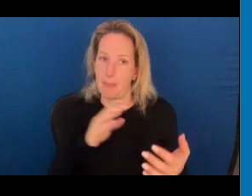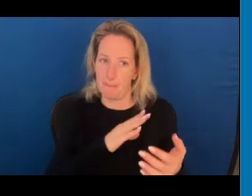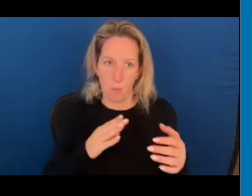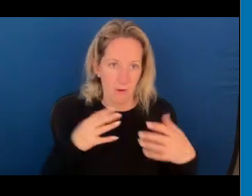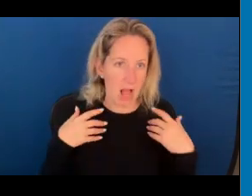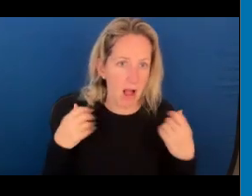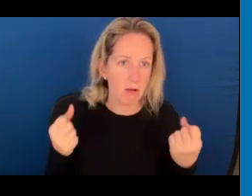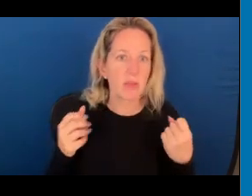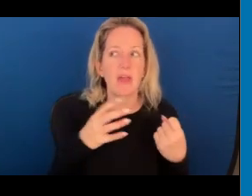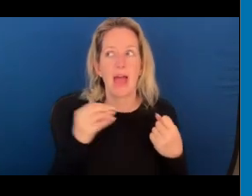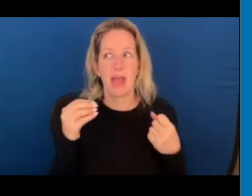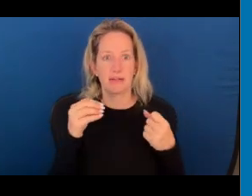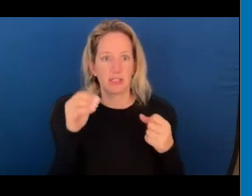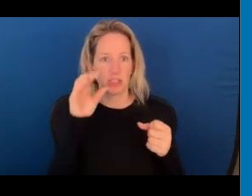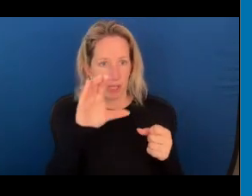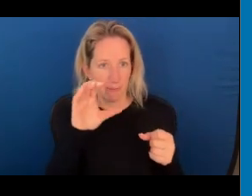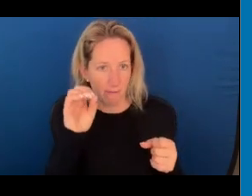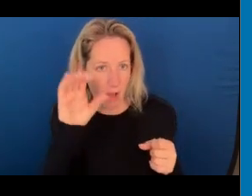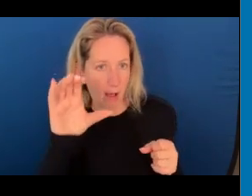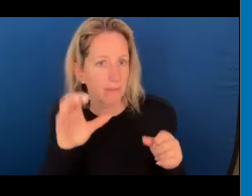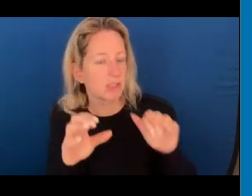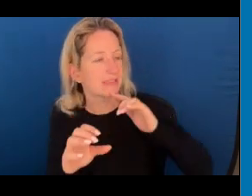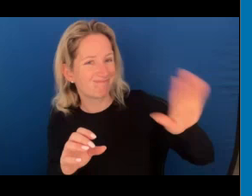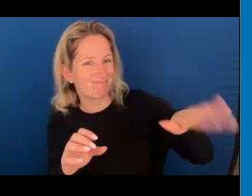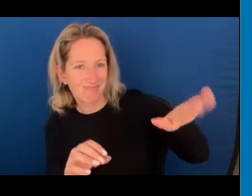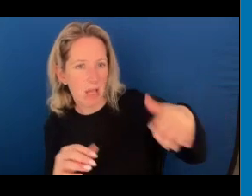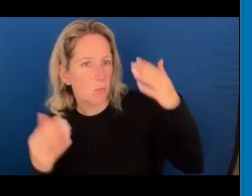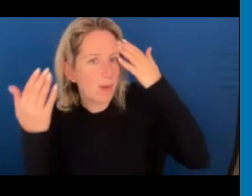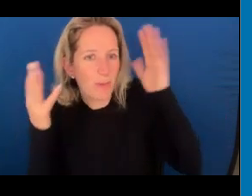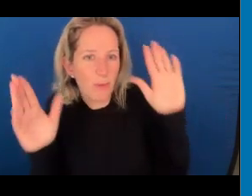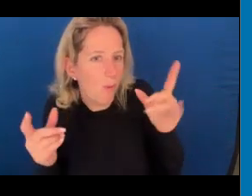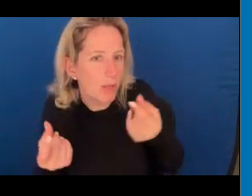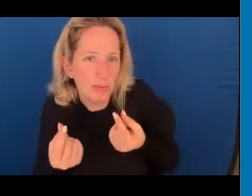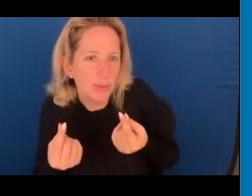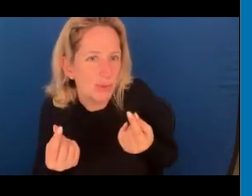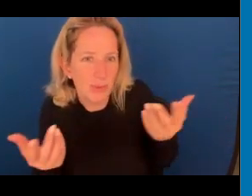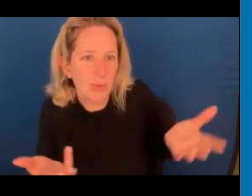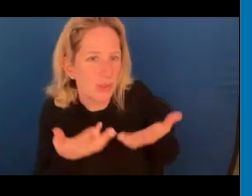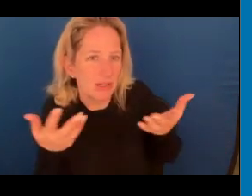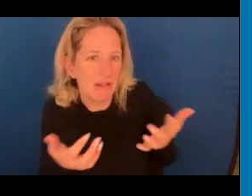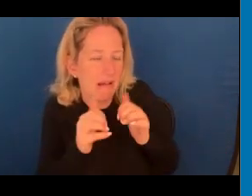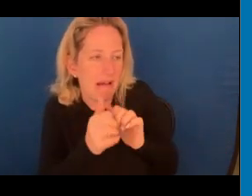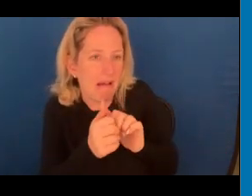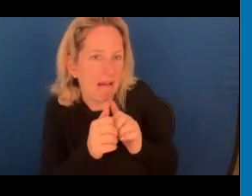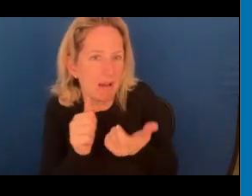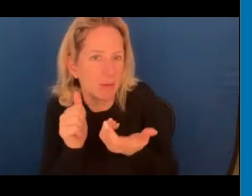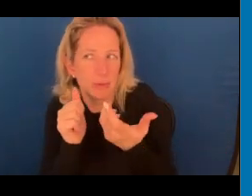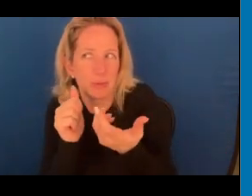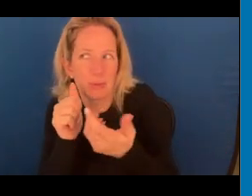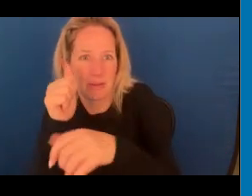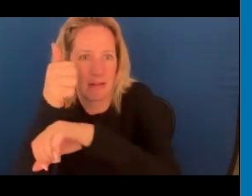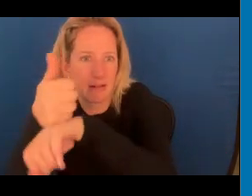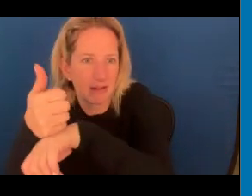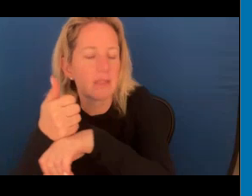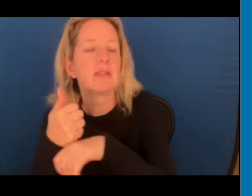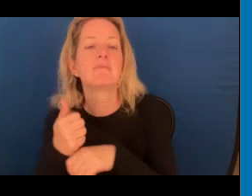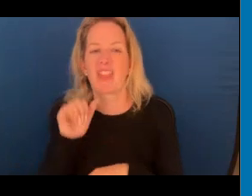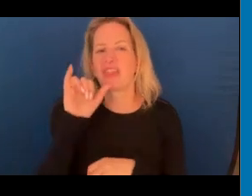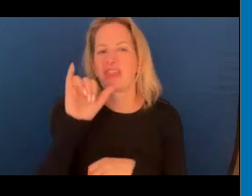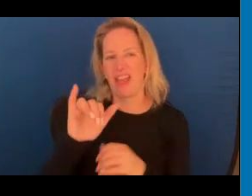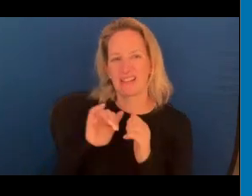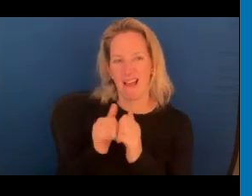you help us out? The chambers, hey, we don't know what to do. So that's how we've done it. Also, it's meeting